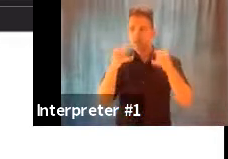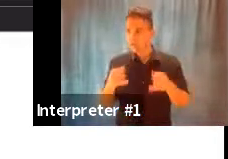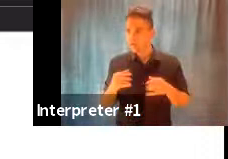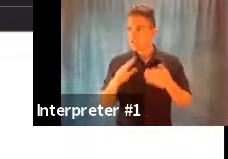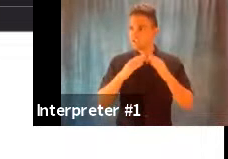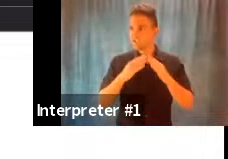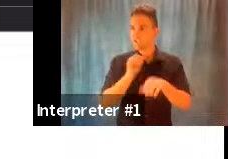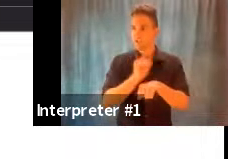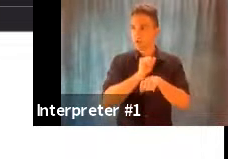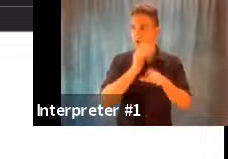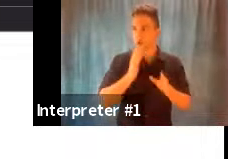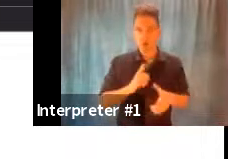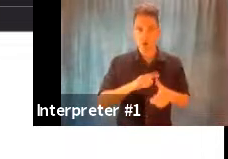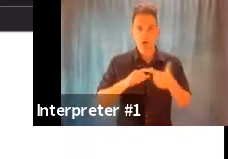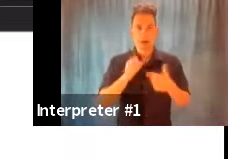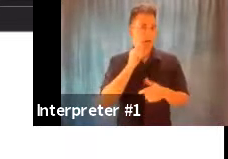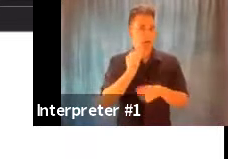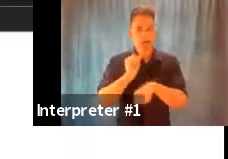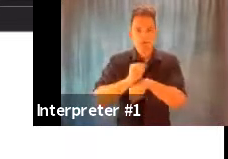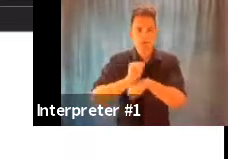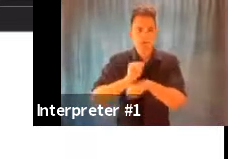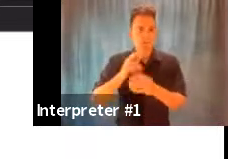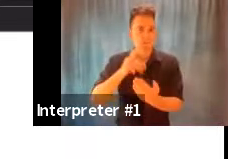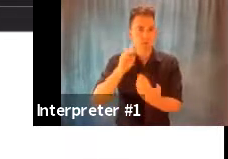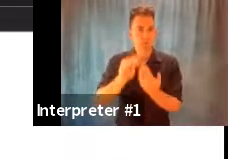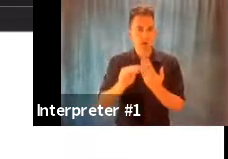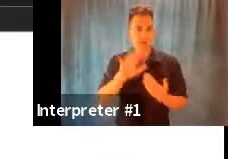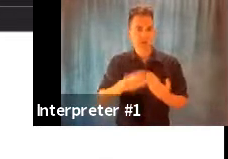assistance program coming in at around $5 million